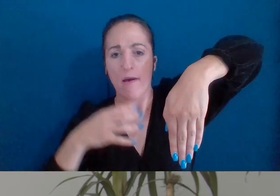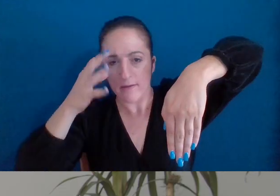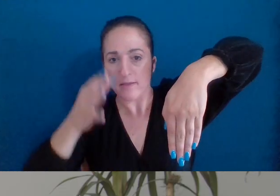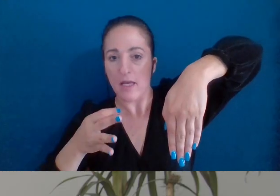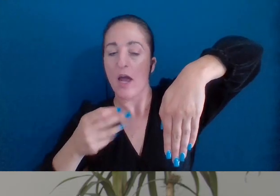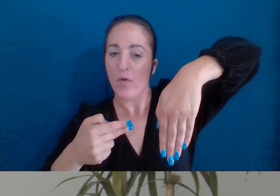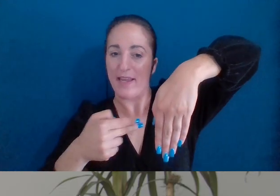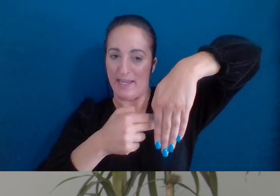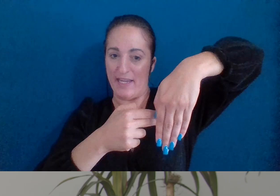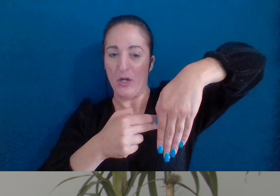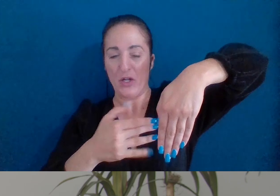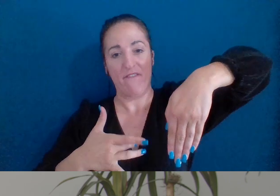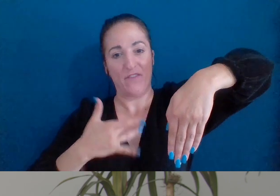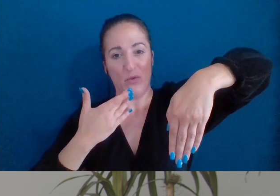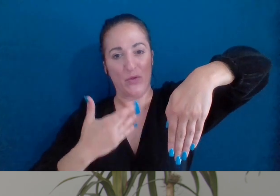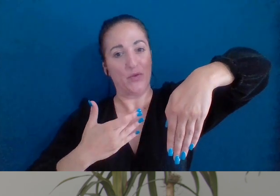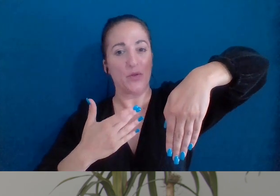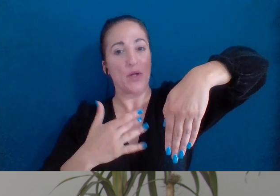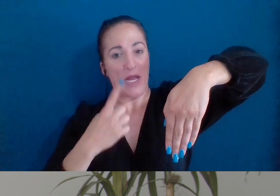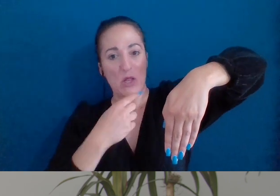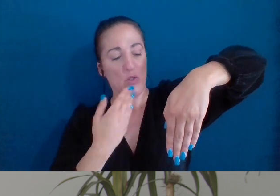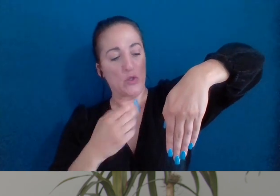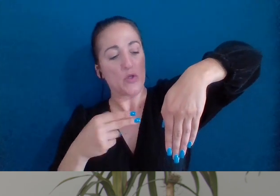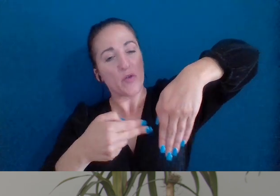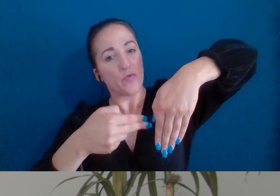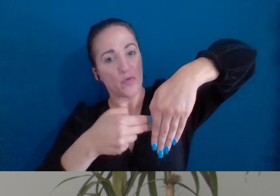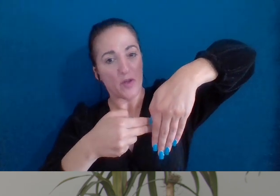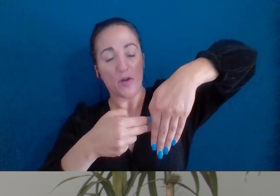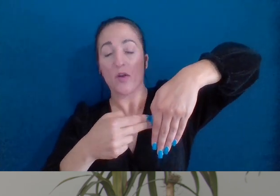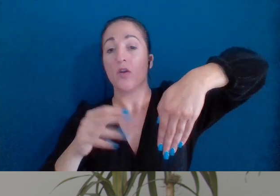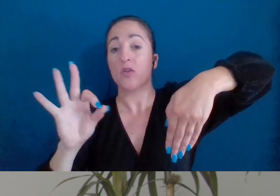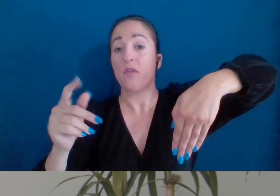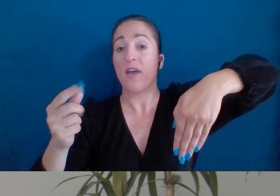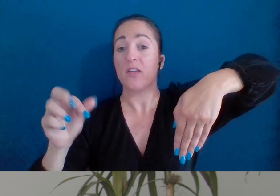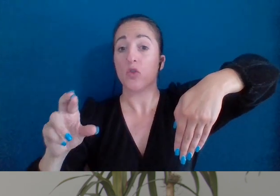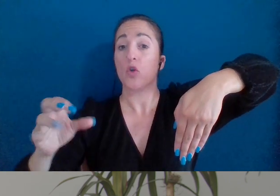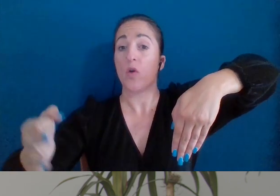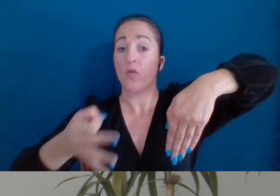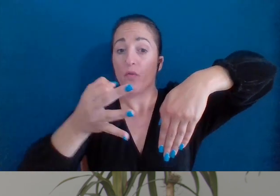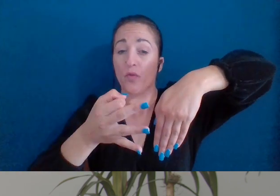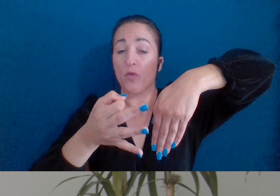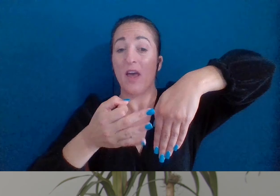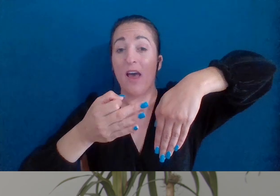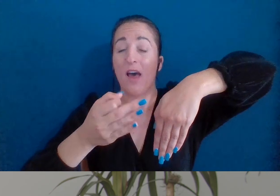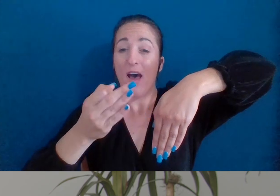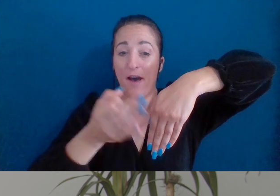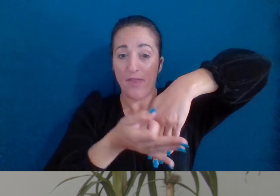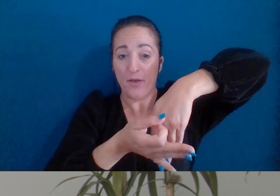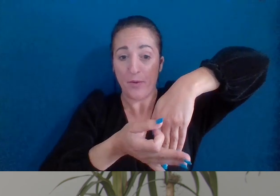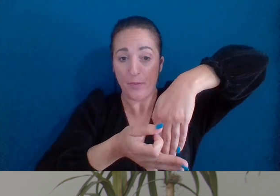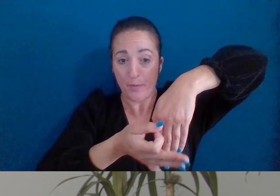looks right. And I'm gonna put the fastener through the top, through the main body, and then I'm